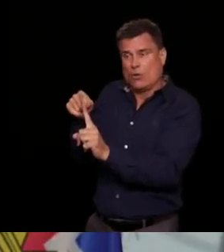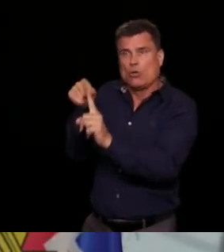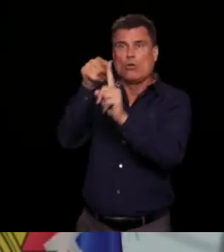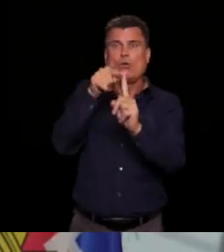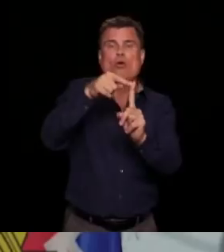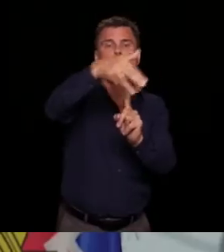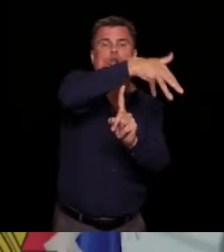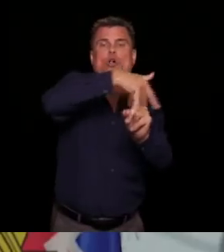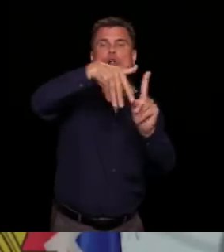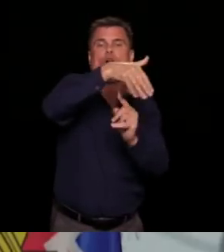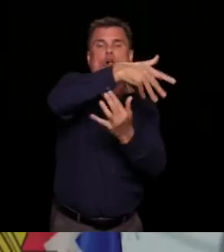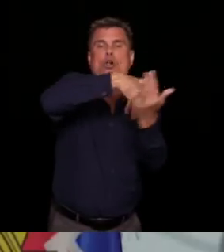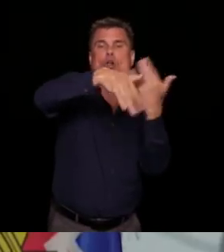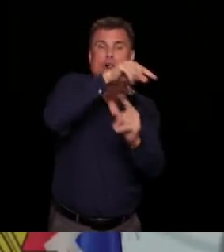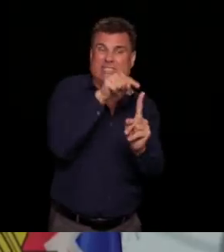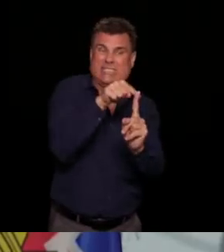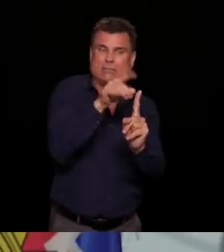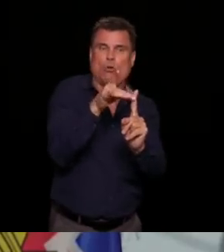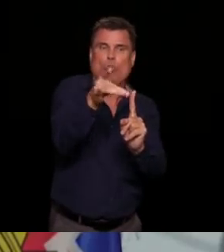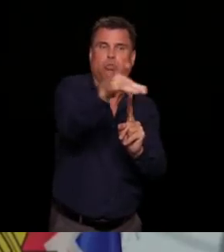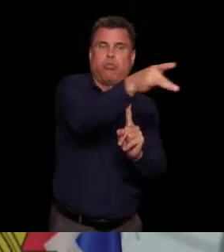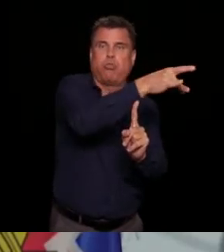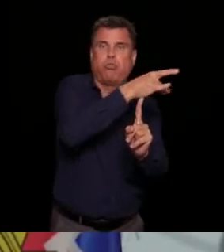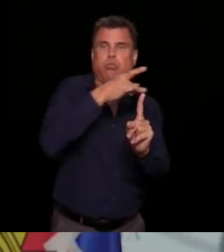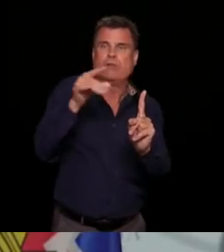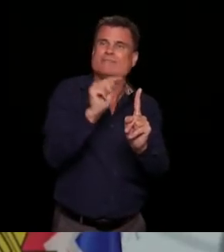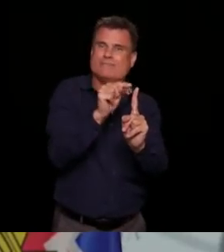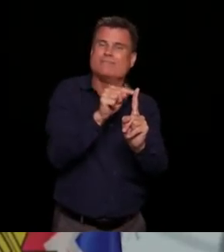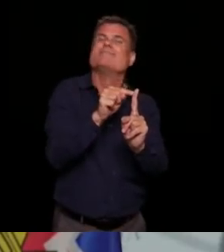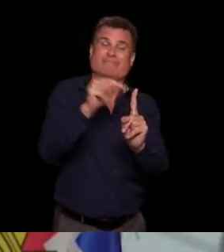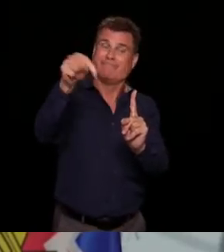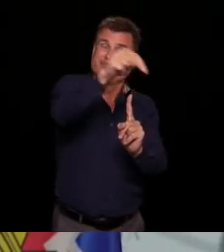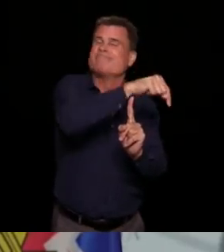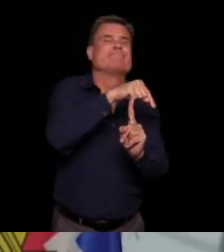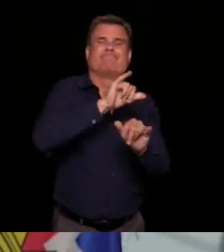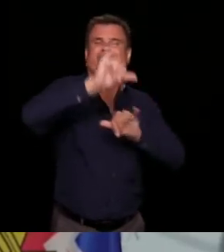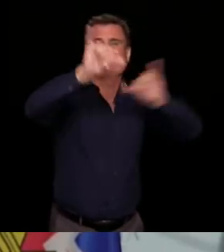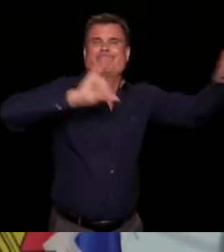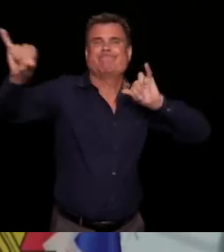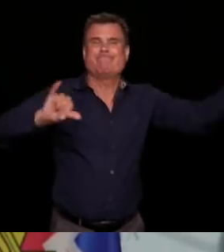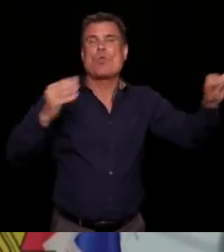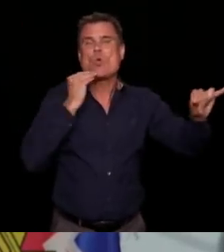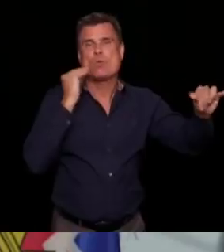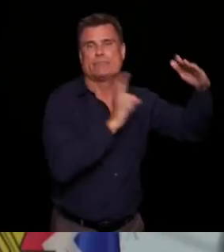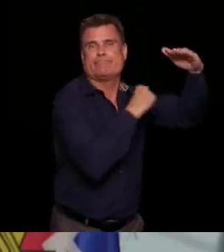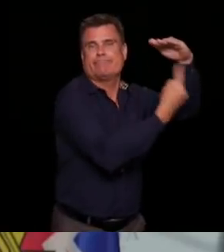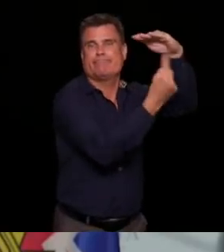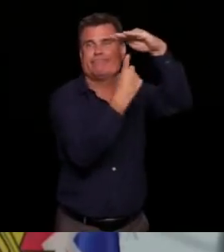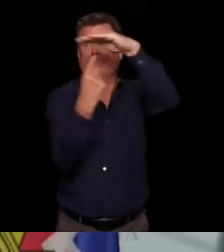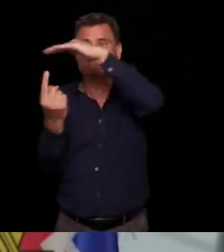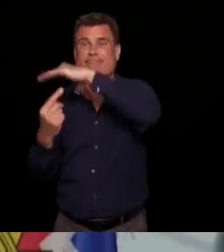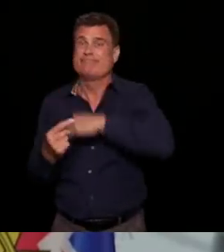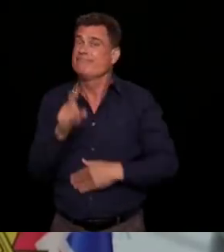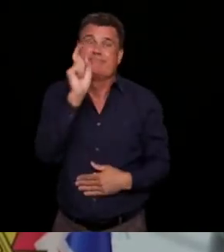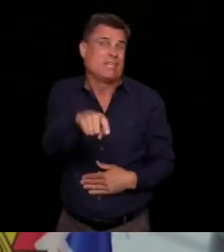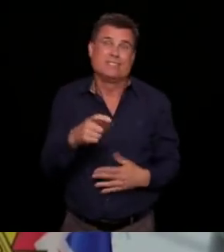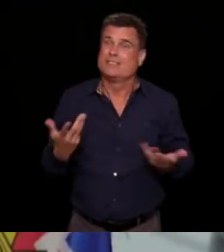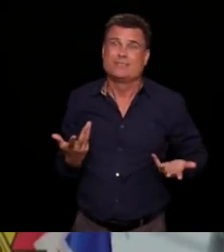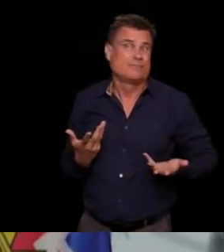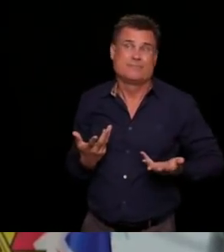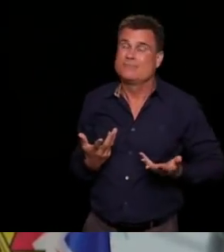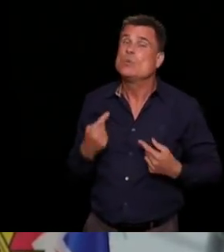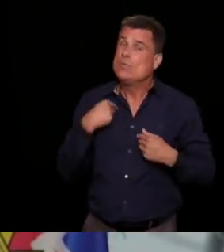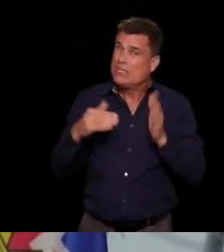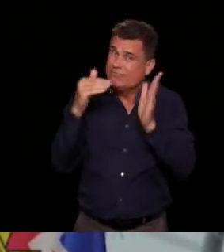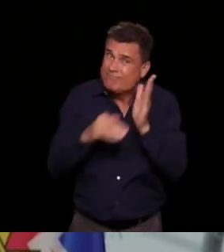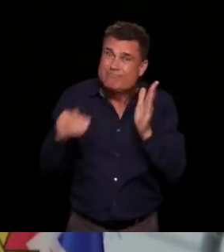gatherings, so the number of people in isolation reflects the type of places where the exposure has occurred and the number of people that